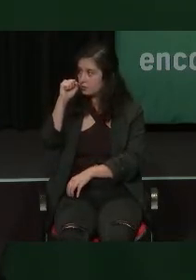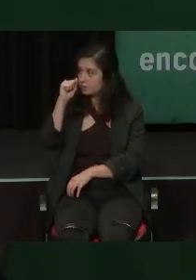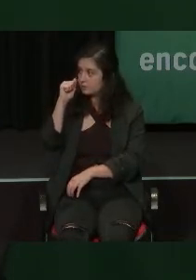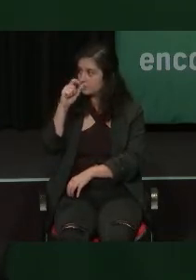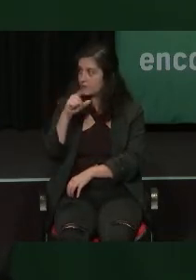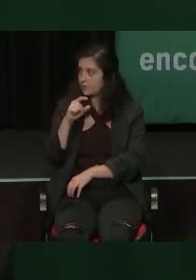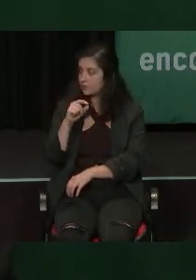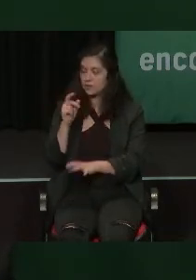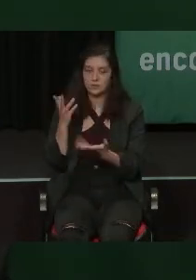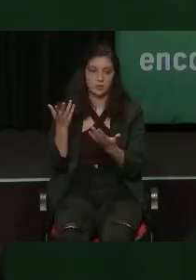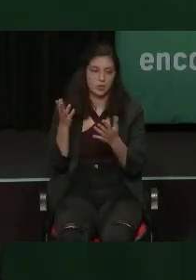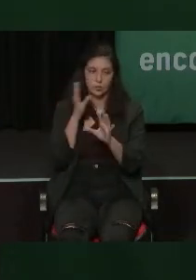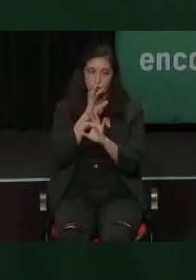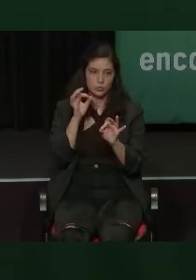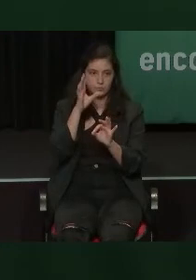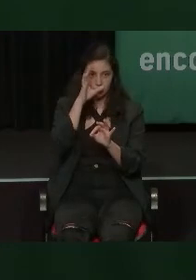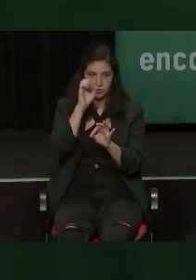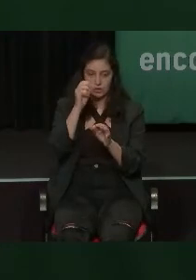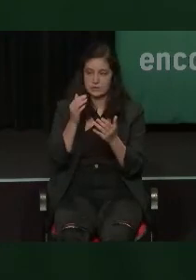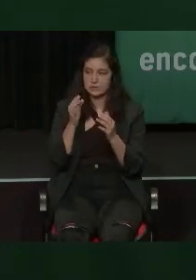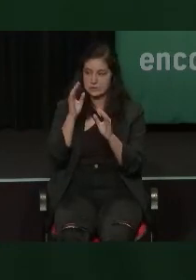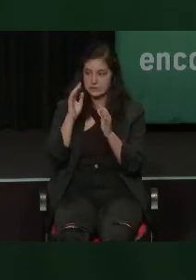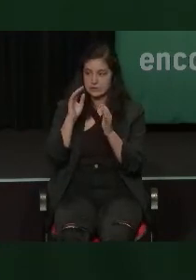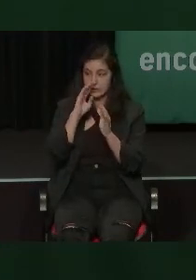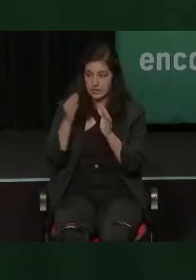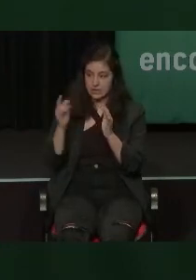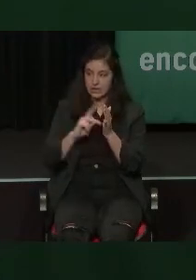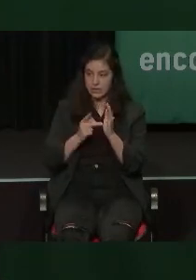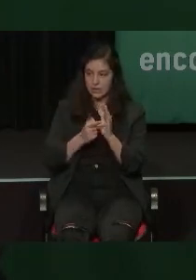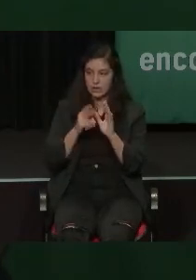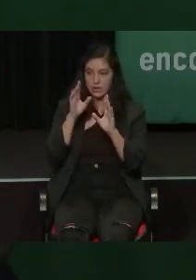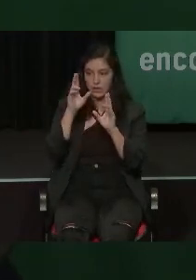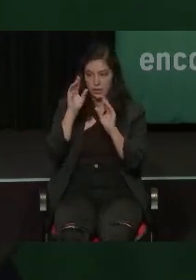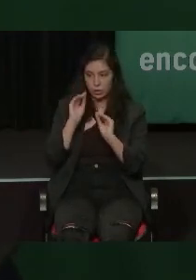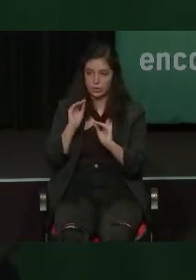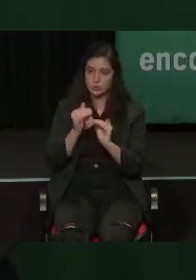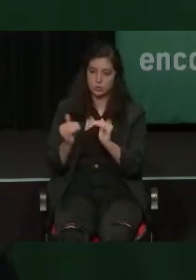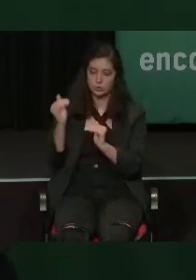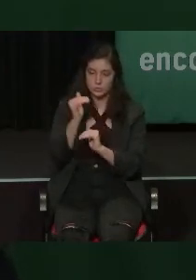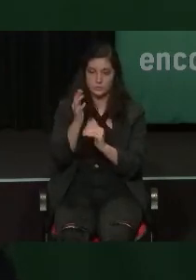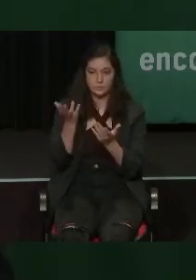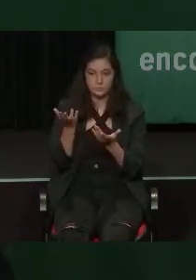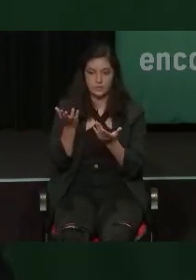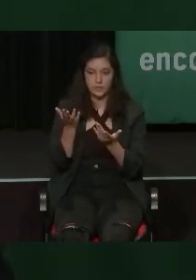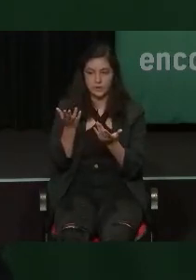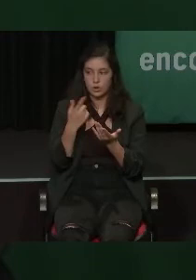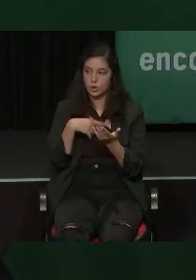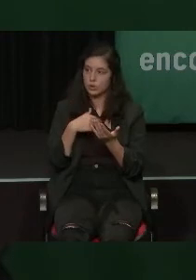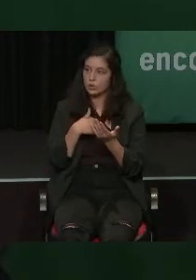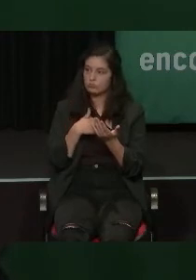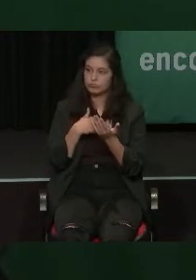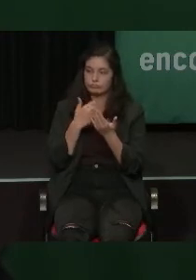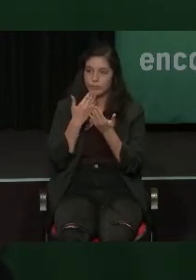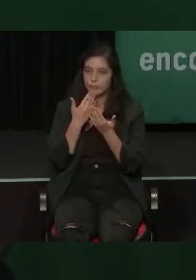and Her Excellency, the Portuguese Minister of Science, Technology and Higher Education. We thank you very much for hosting